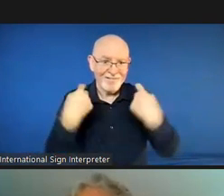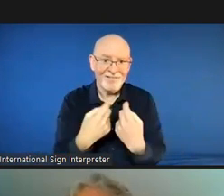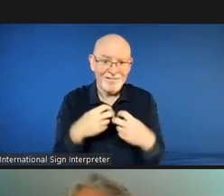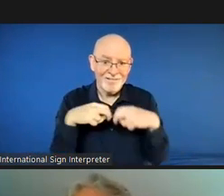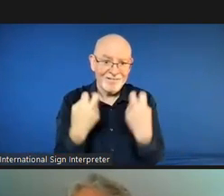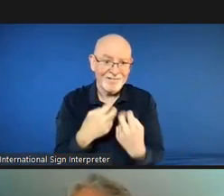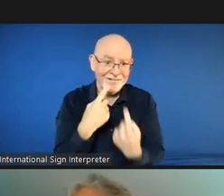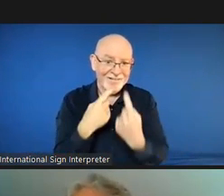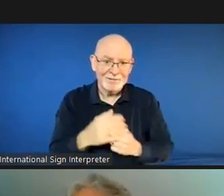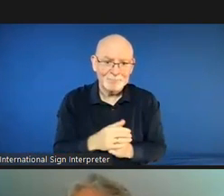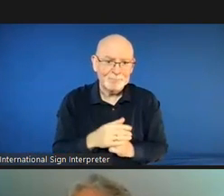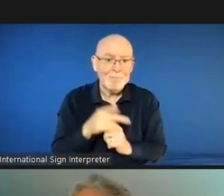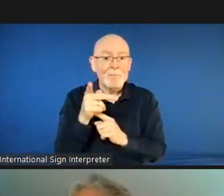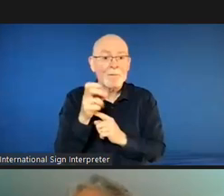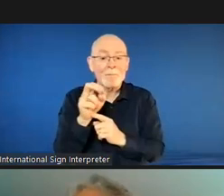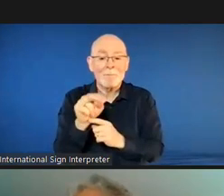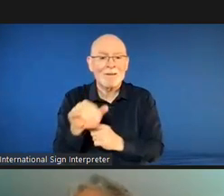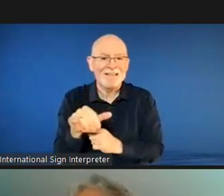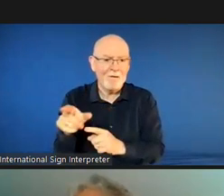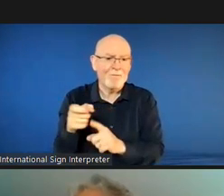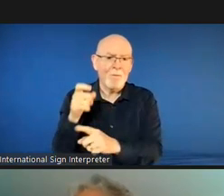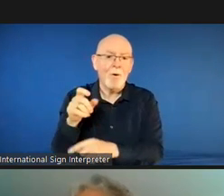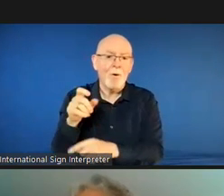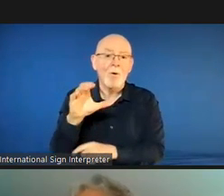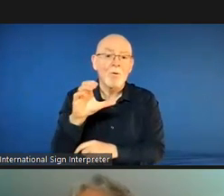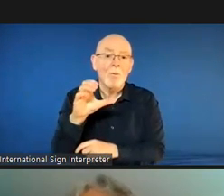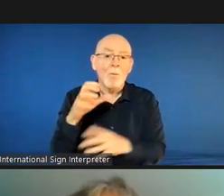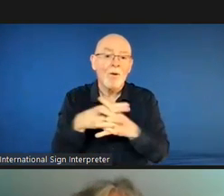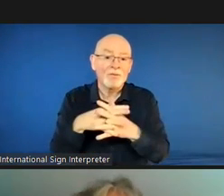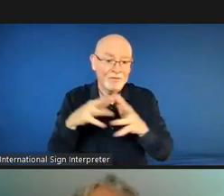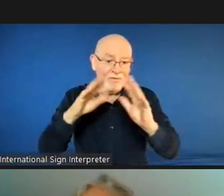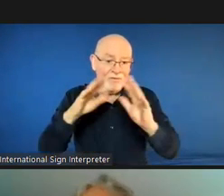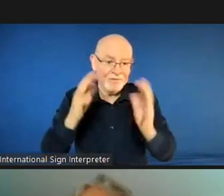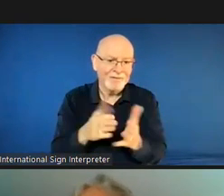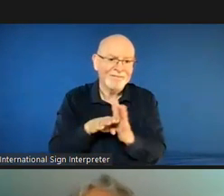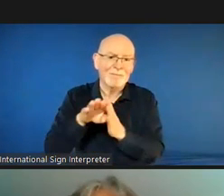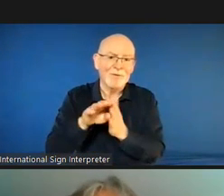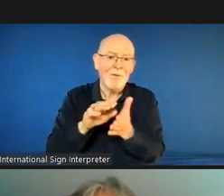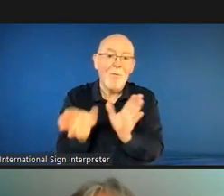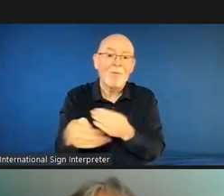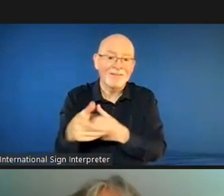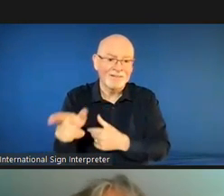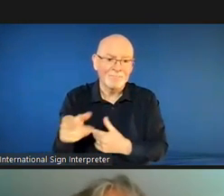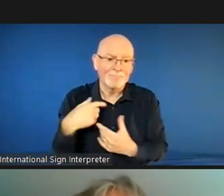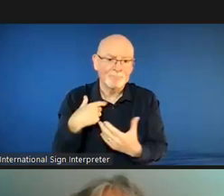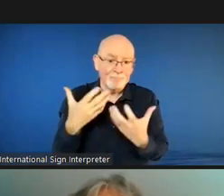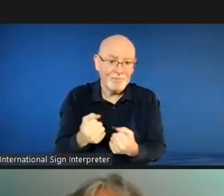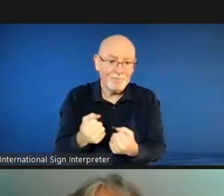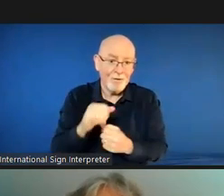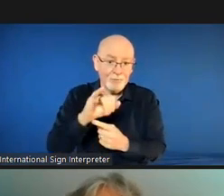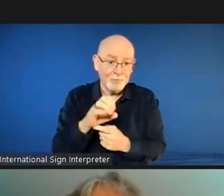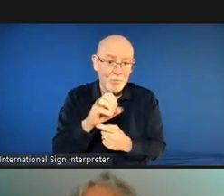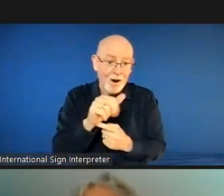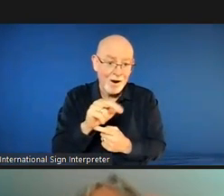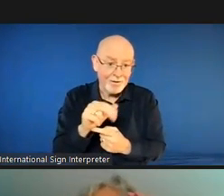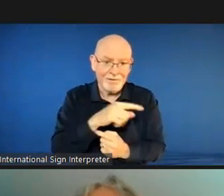Chief Executive, and Nita Gopalakrishnan from Deaf Child Worldwide's South Asia team. So the first